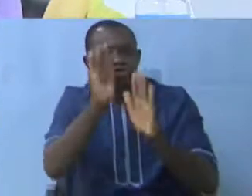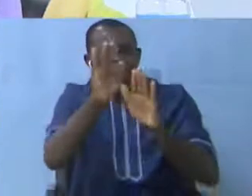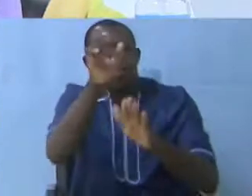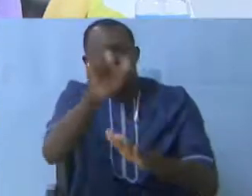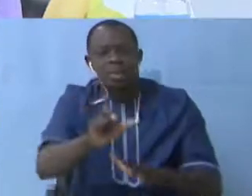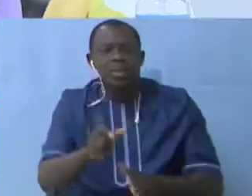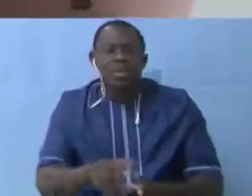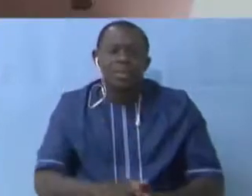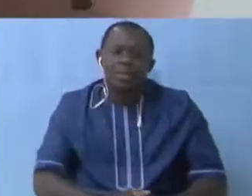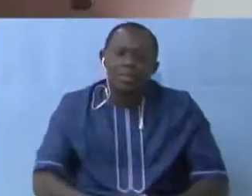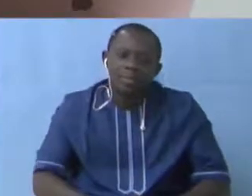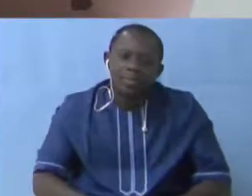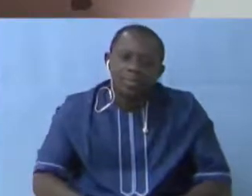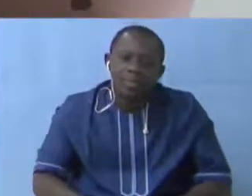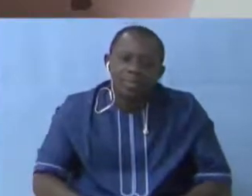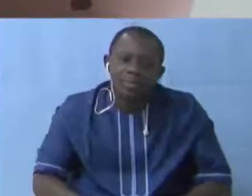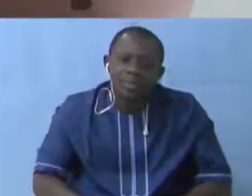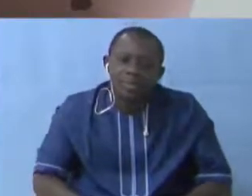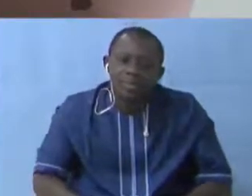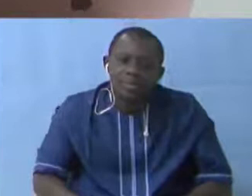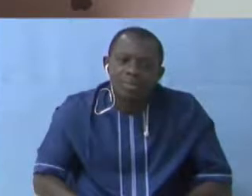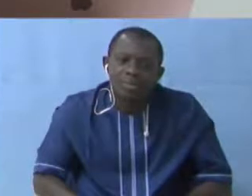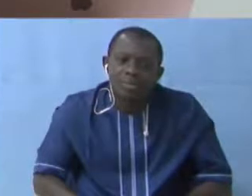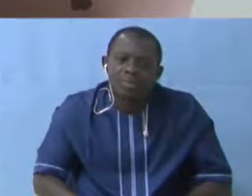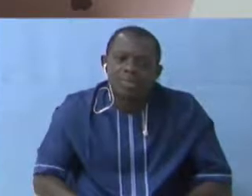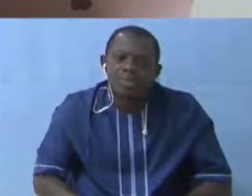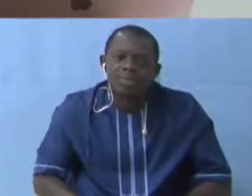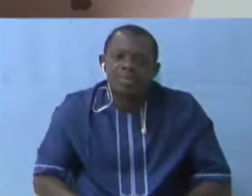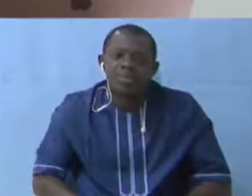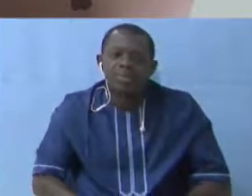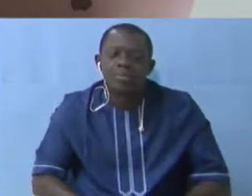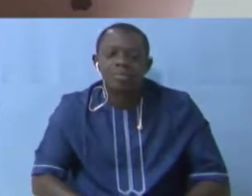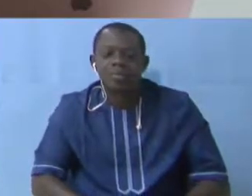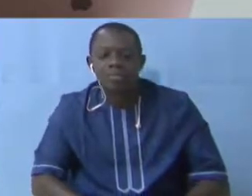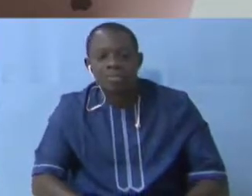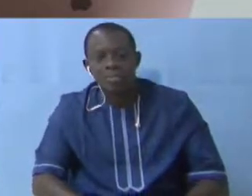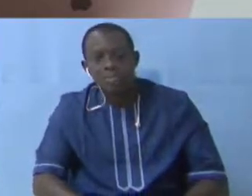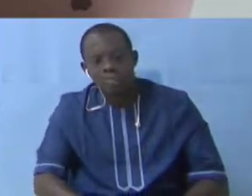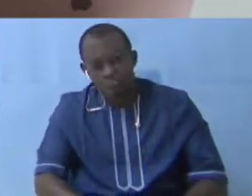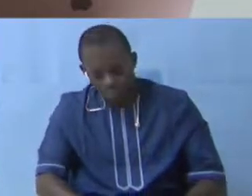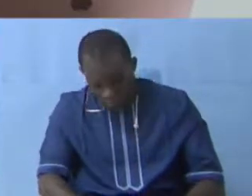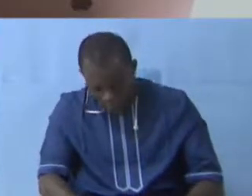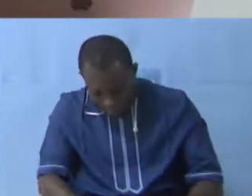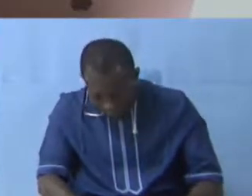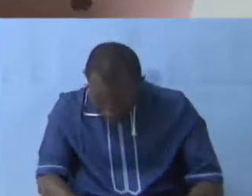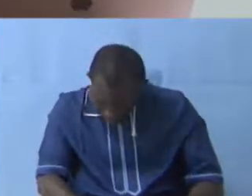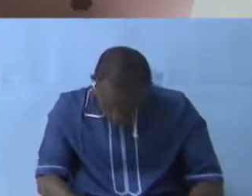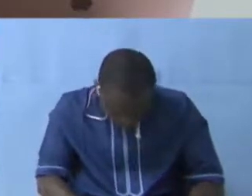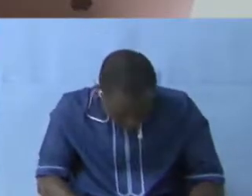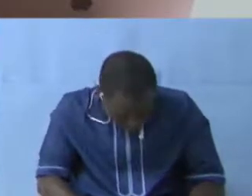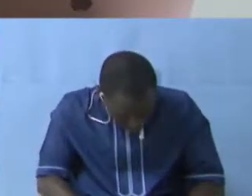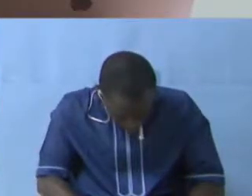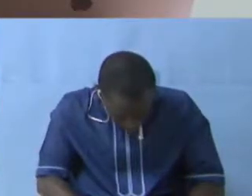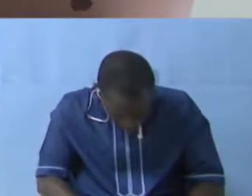point, I was enjoying the conversation, and I forgot about the interpreters. Oh. We forgot about them. Sorry.